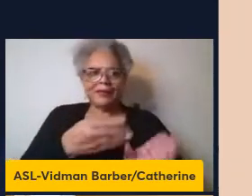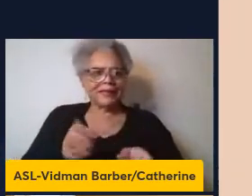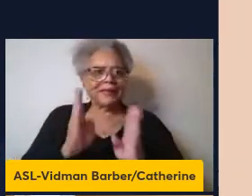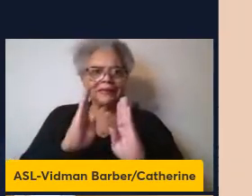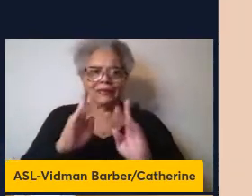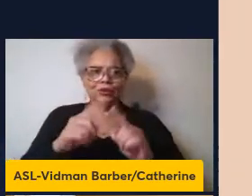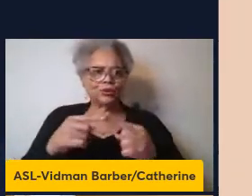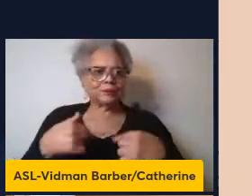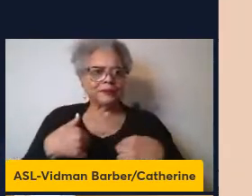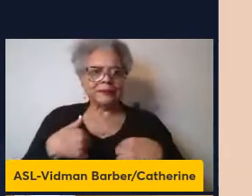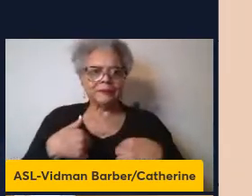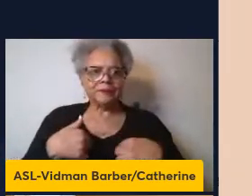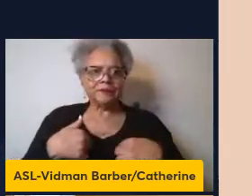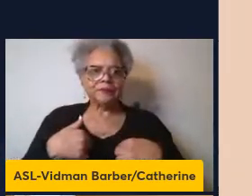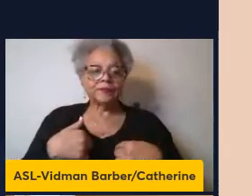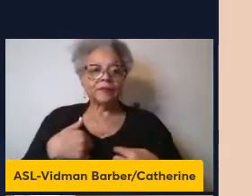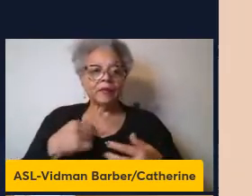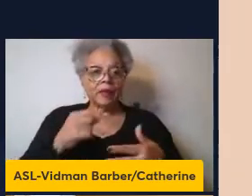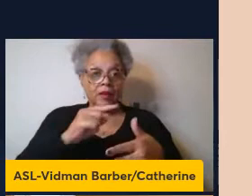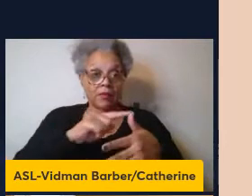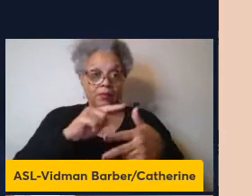All right. So three